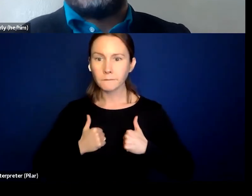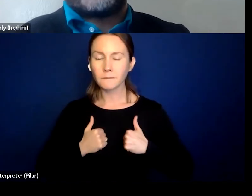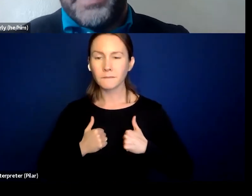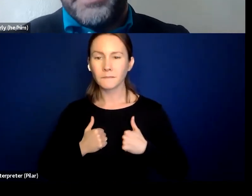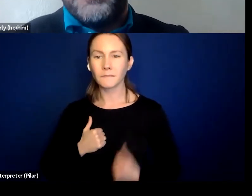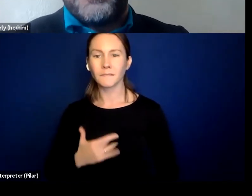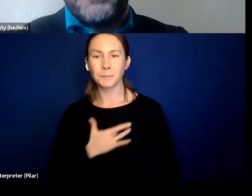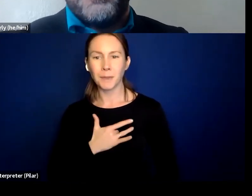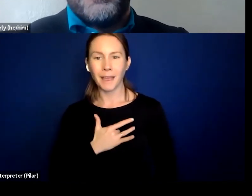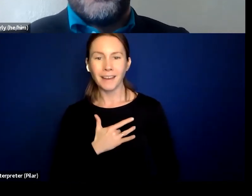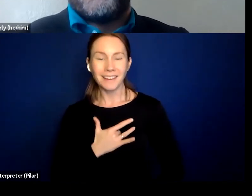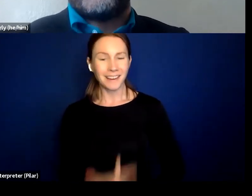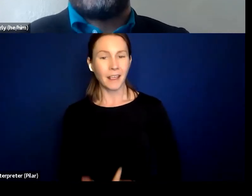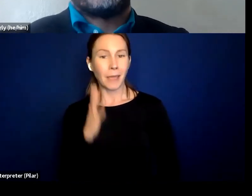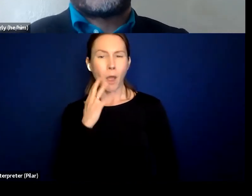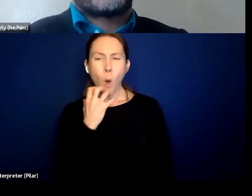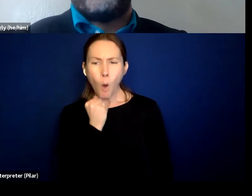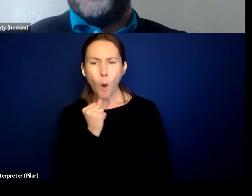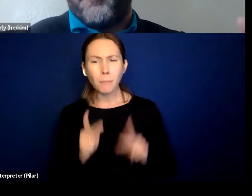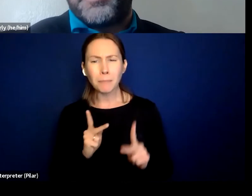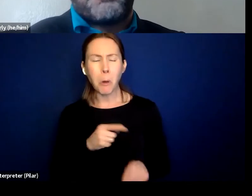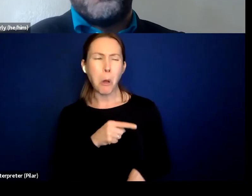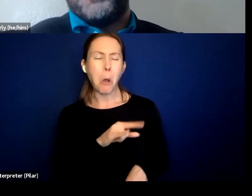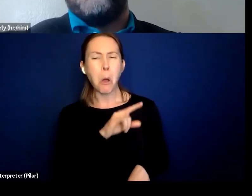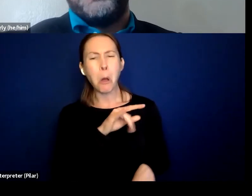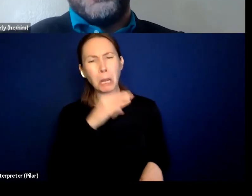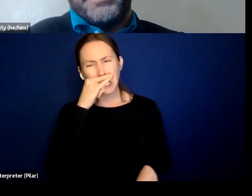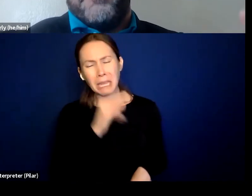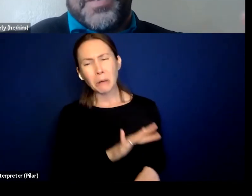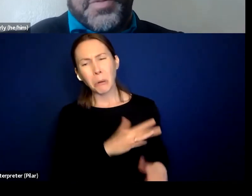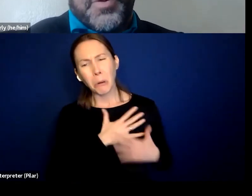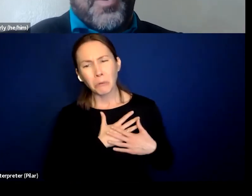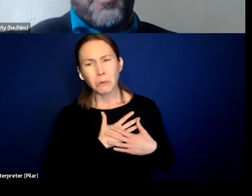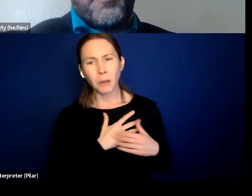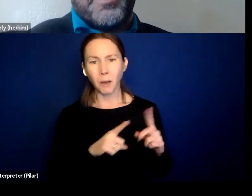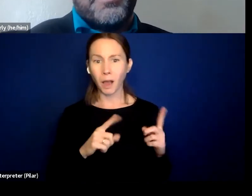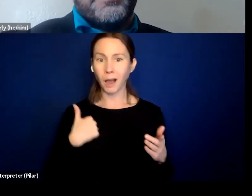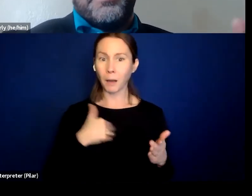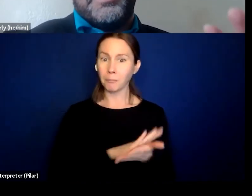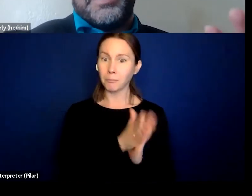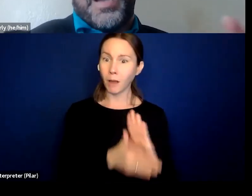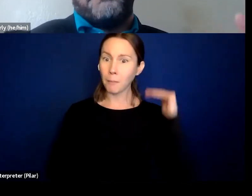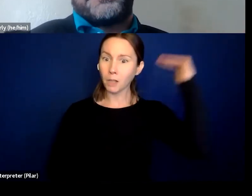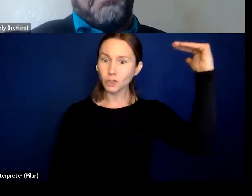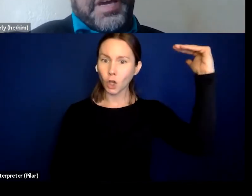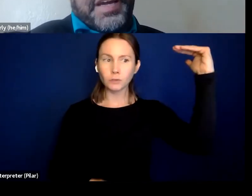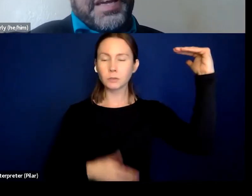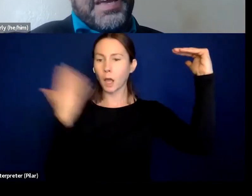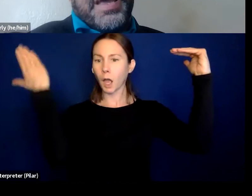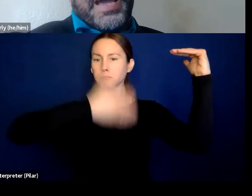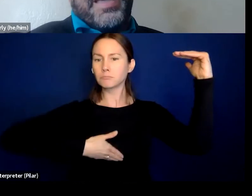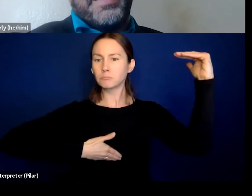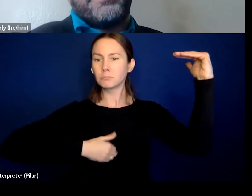about us when we're kids, but then when we become adults, we become invisible or just objects of